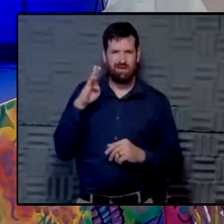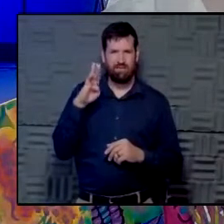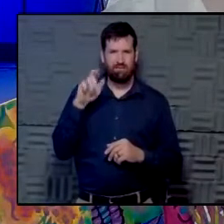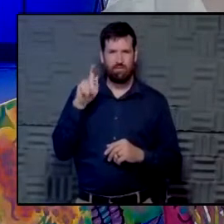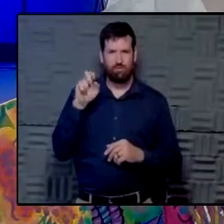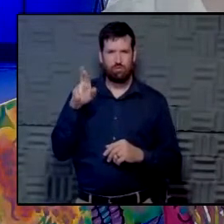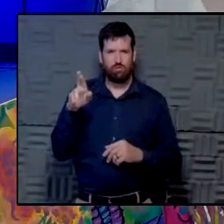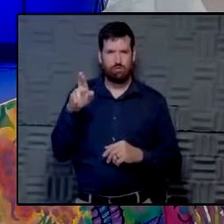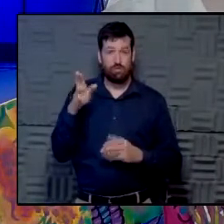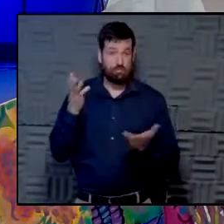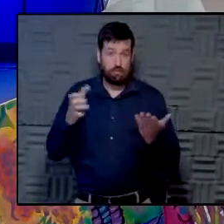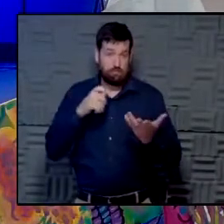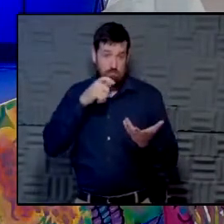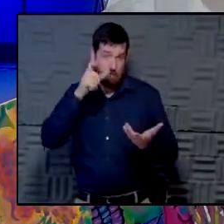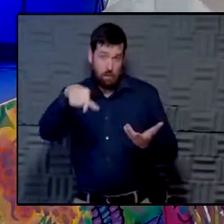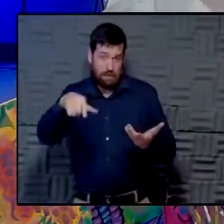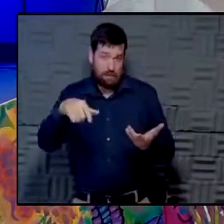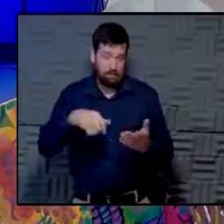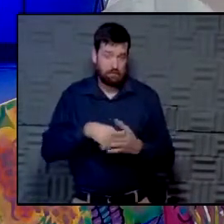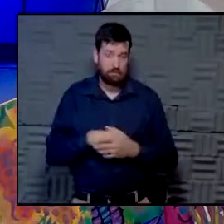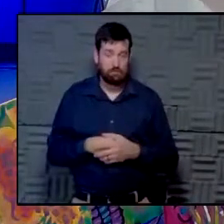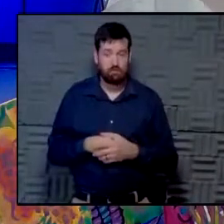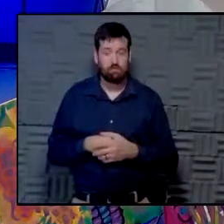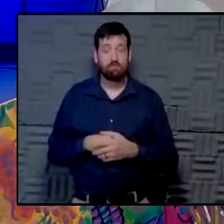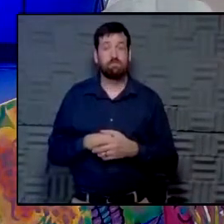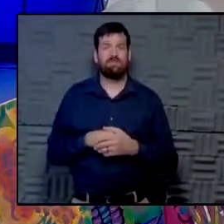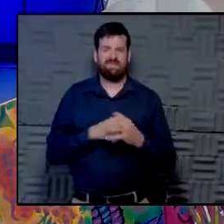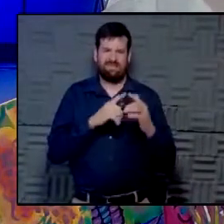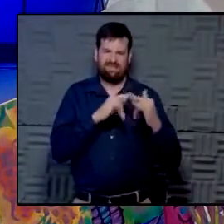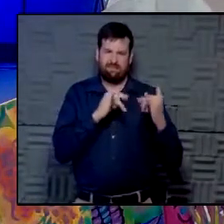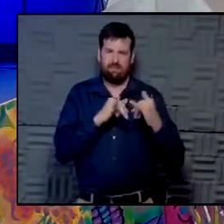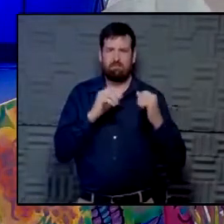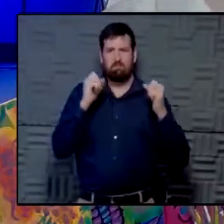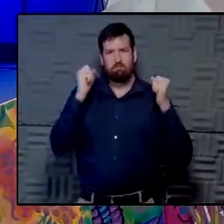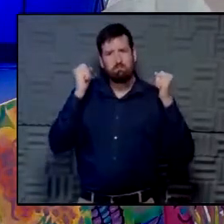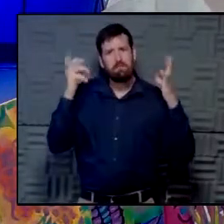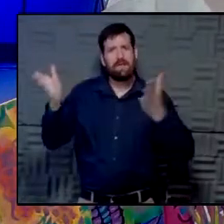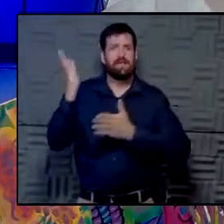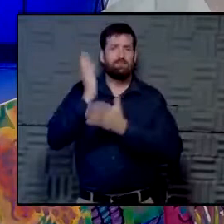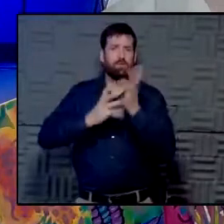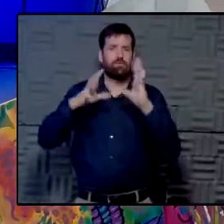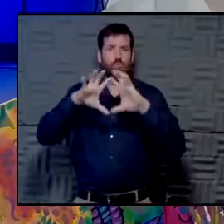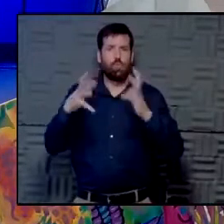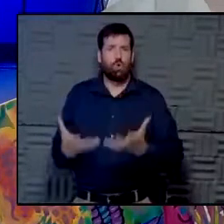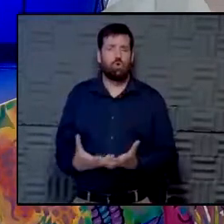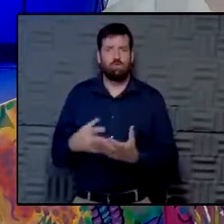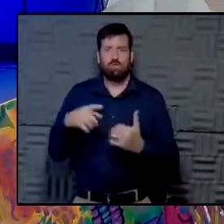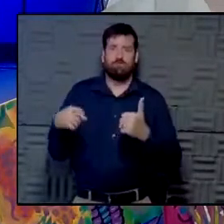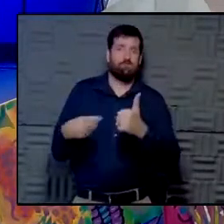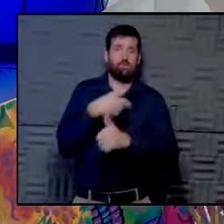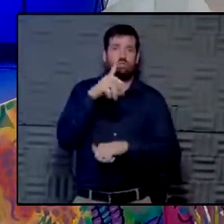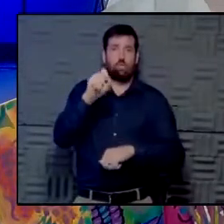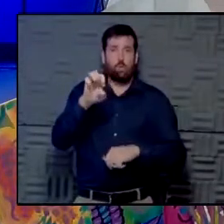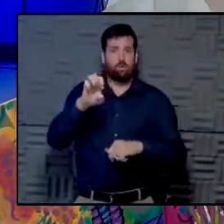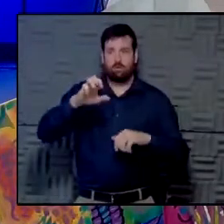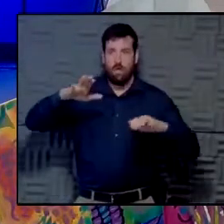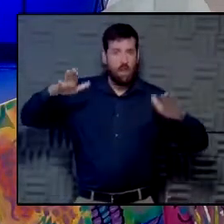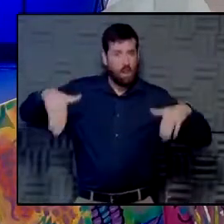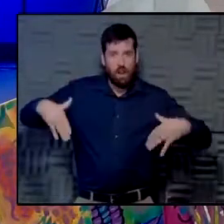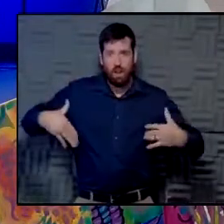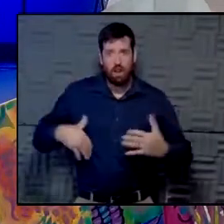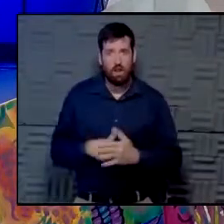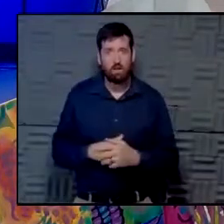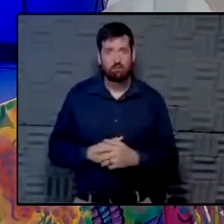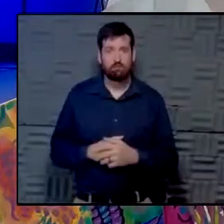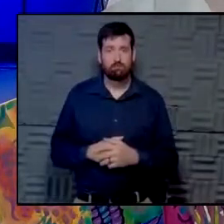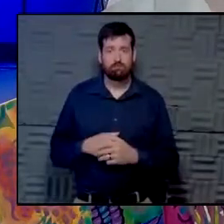turn out not to be needed. And meanwhile, large parts of the world still haven't received a first dose. What are your thoughts on that?